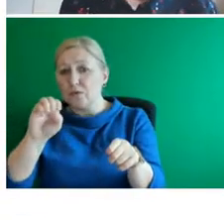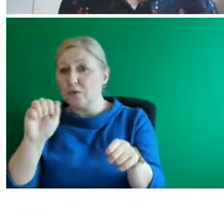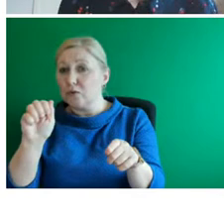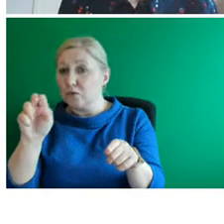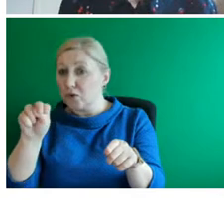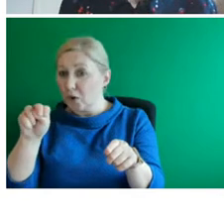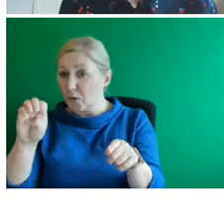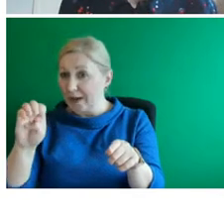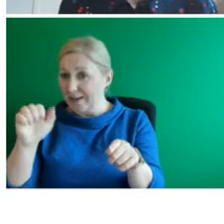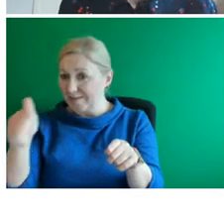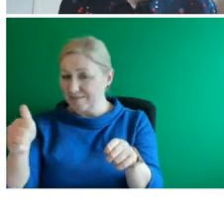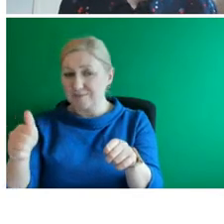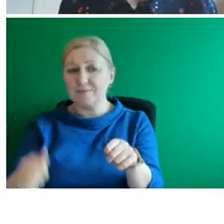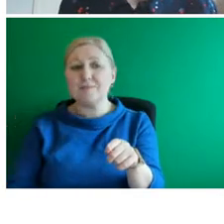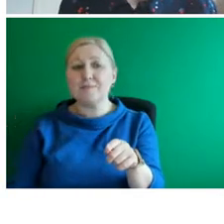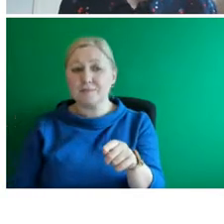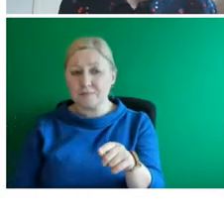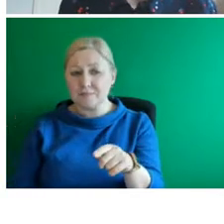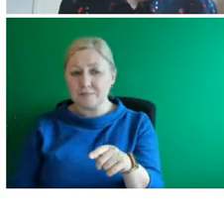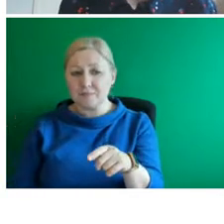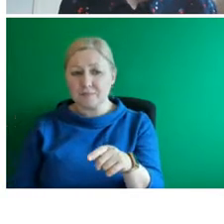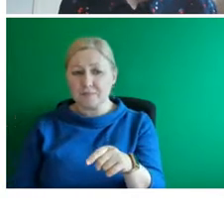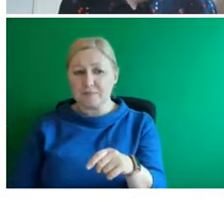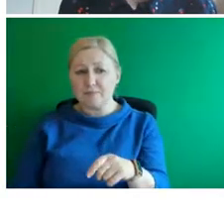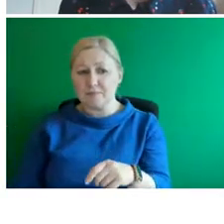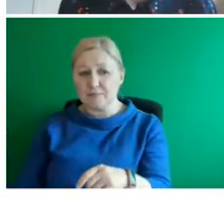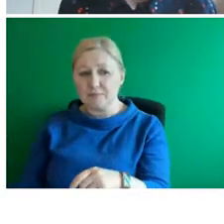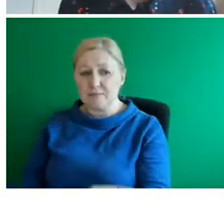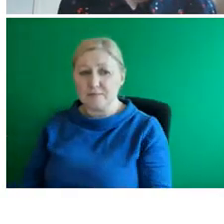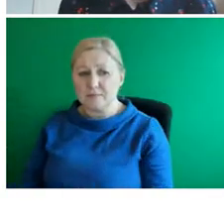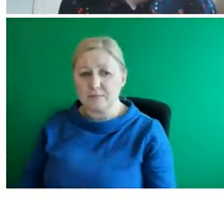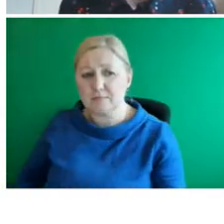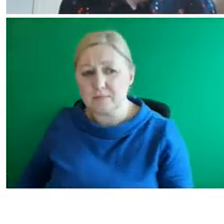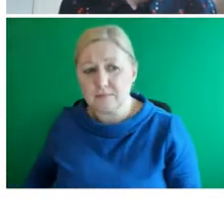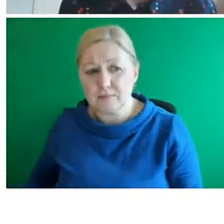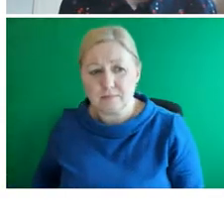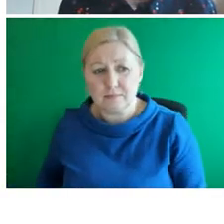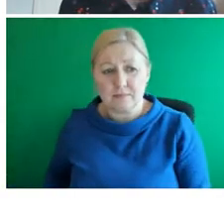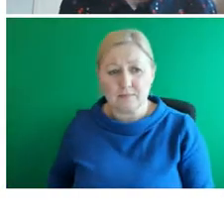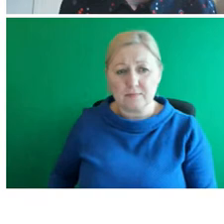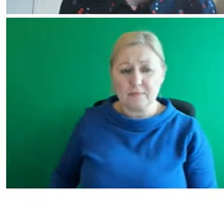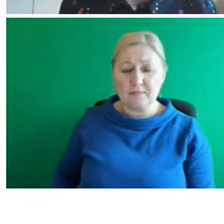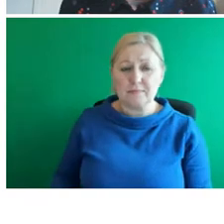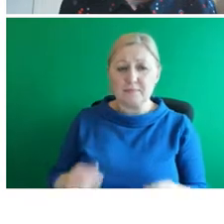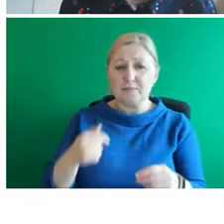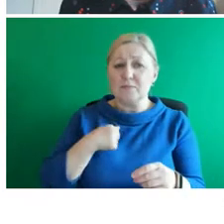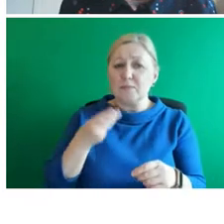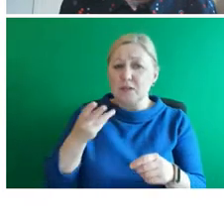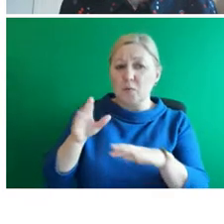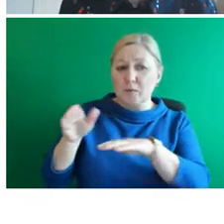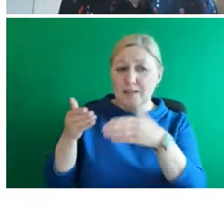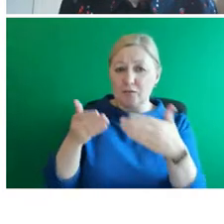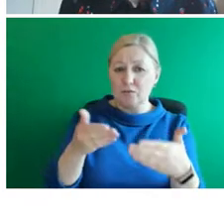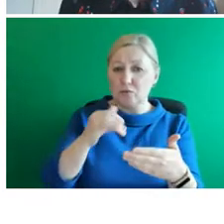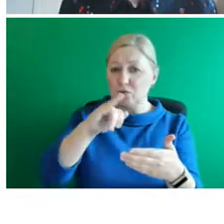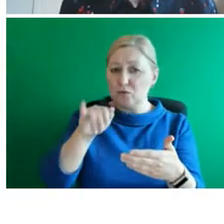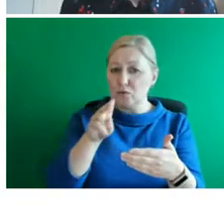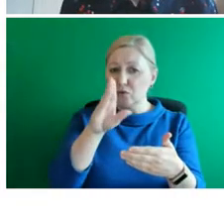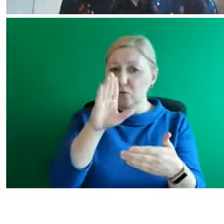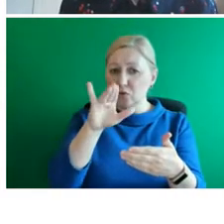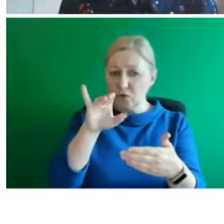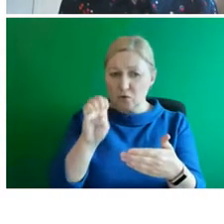Okay. So I will introduce Julie then. I hope Julie's available as well.